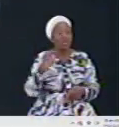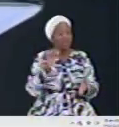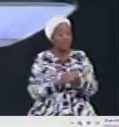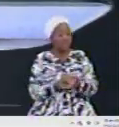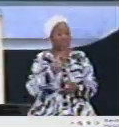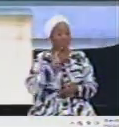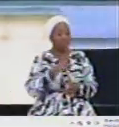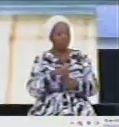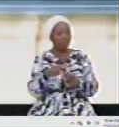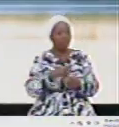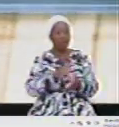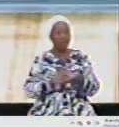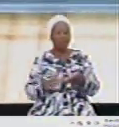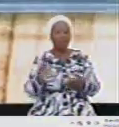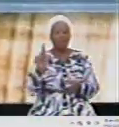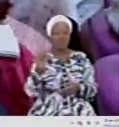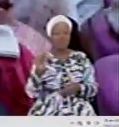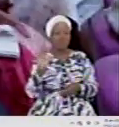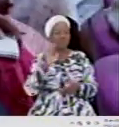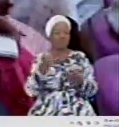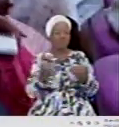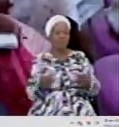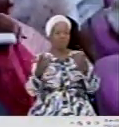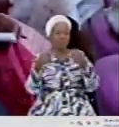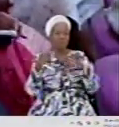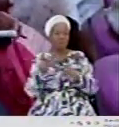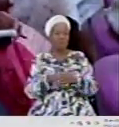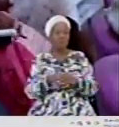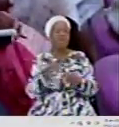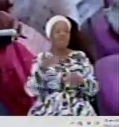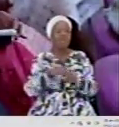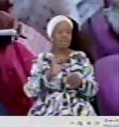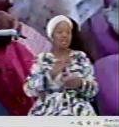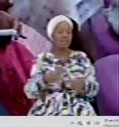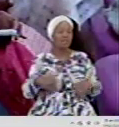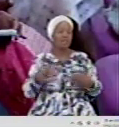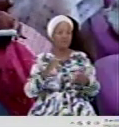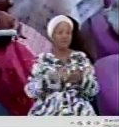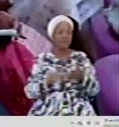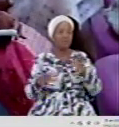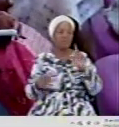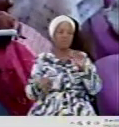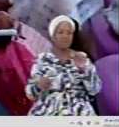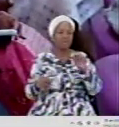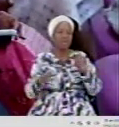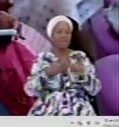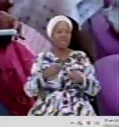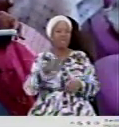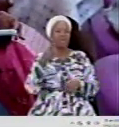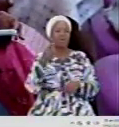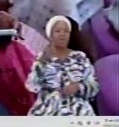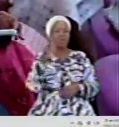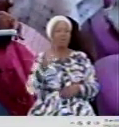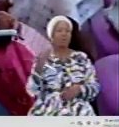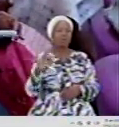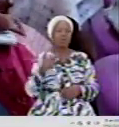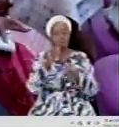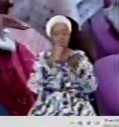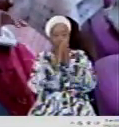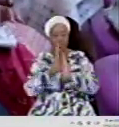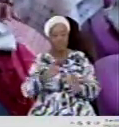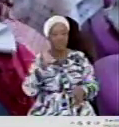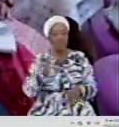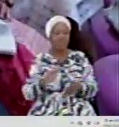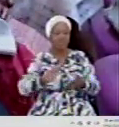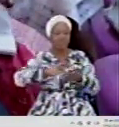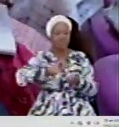verse 20 will now come in our lives. Verse 20, and the God of peace shall bruise